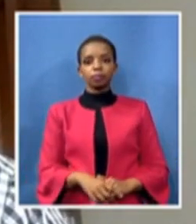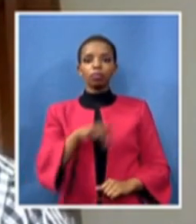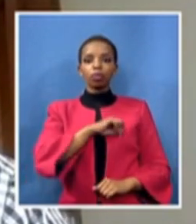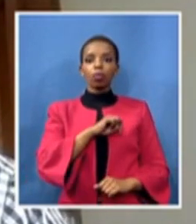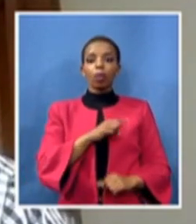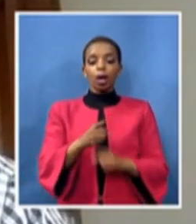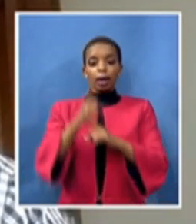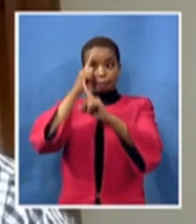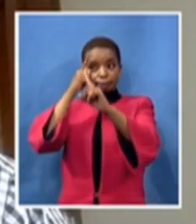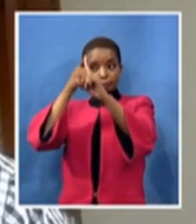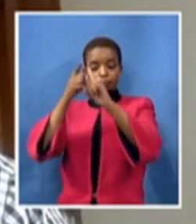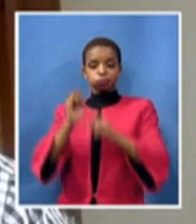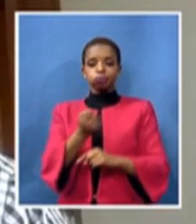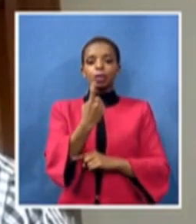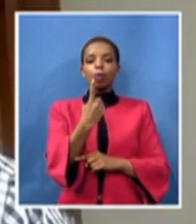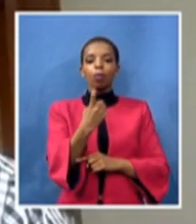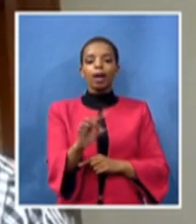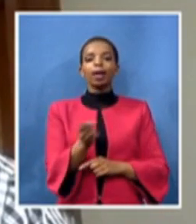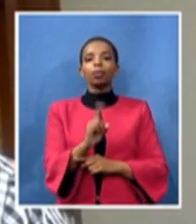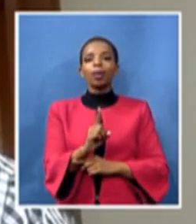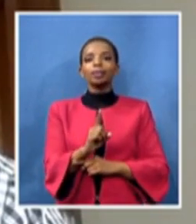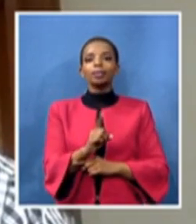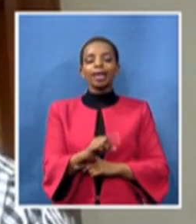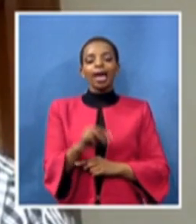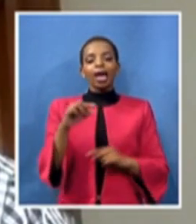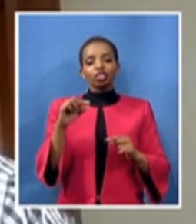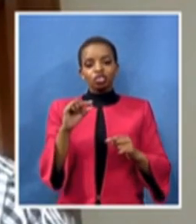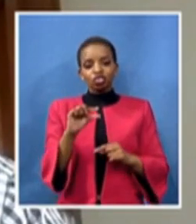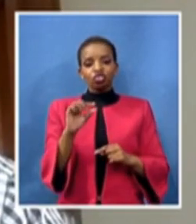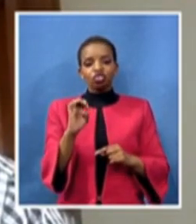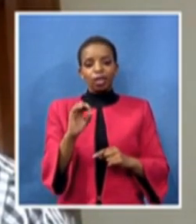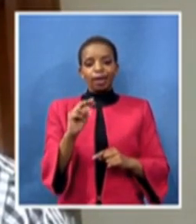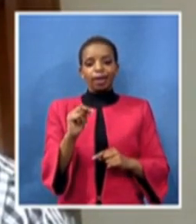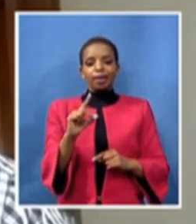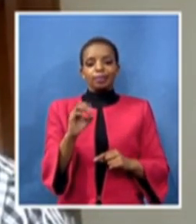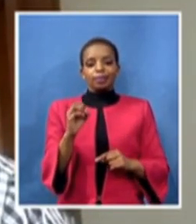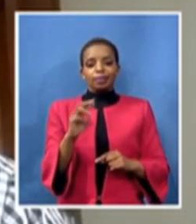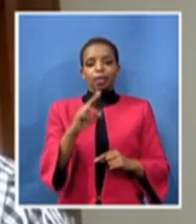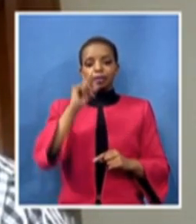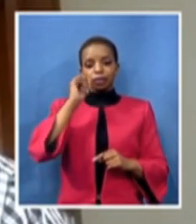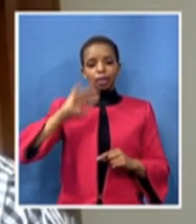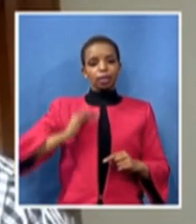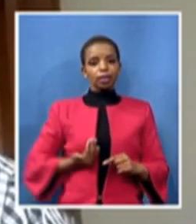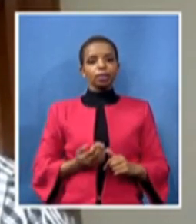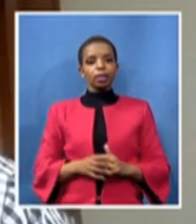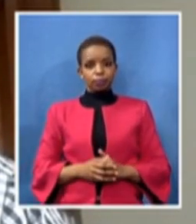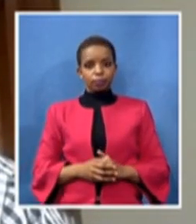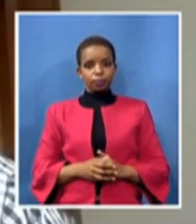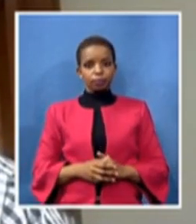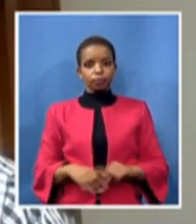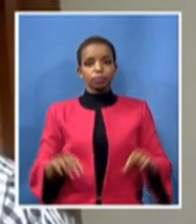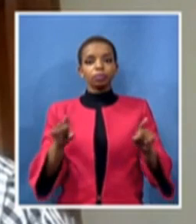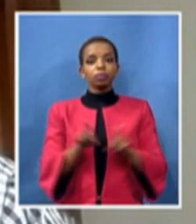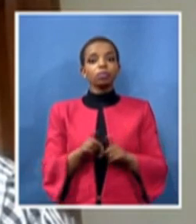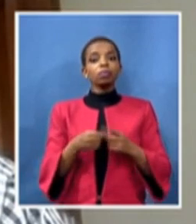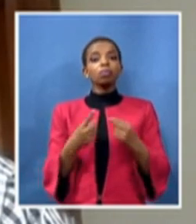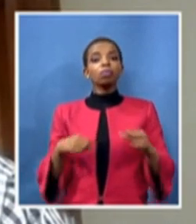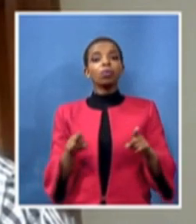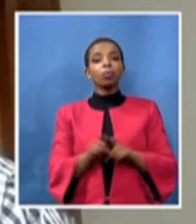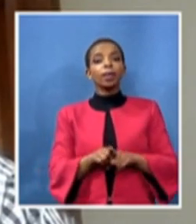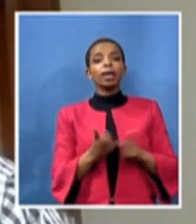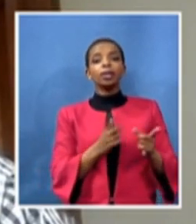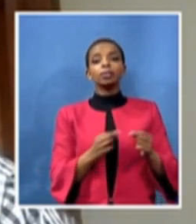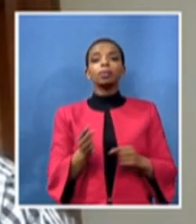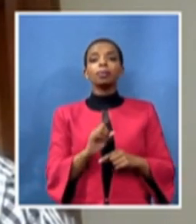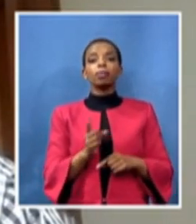gender. In the spirit of our June 16 patron, we take this clarion call to continue the fight against